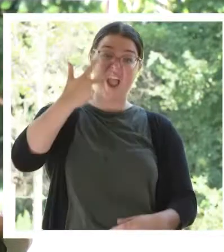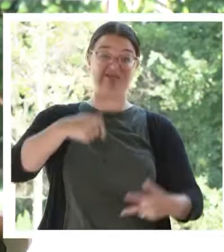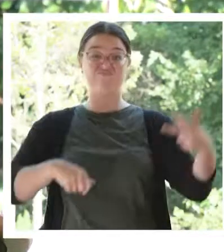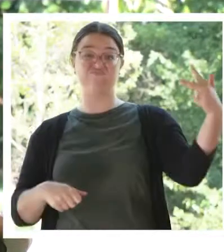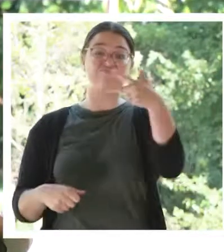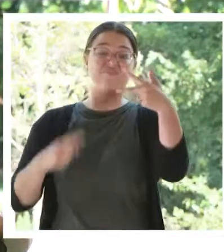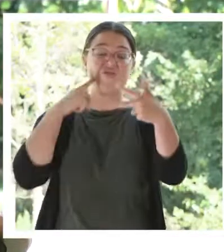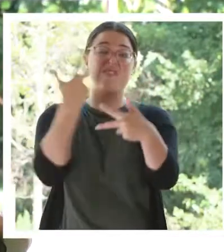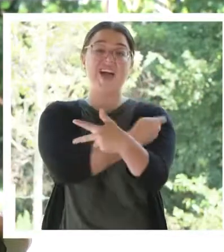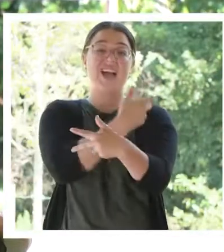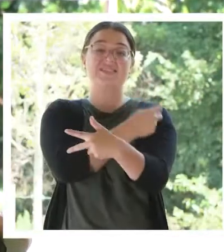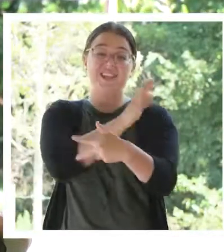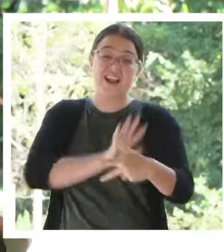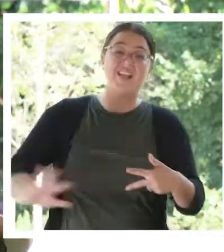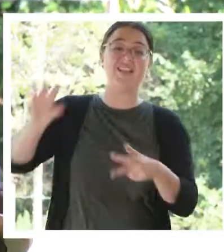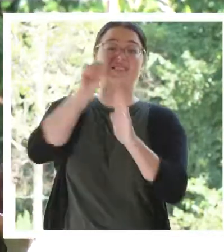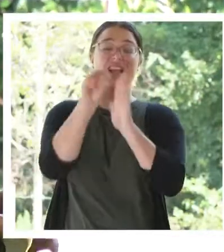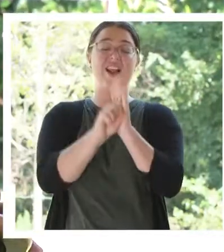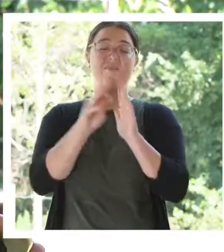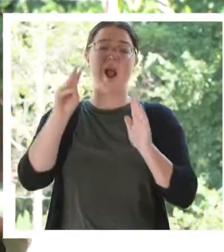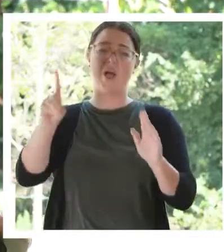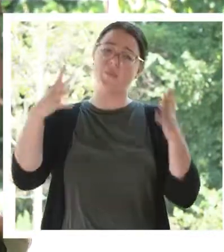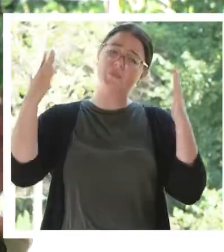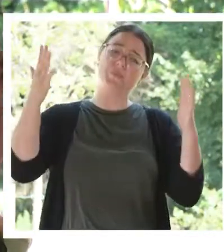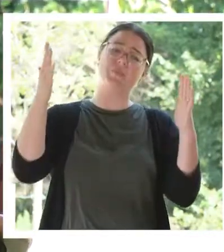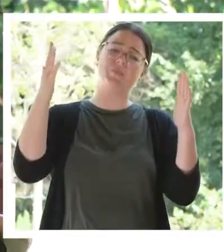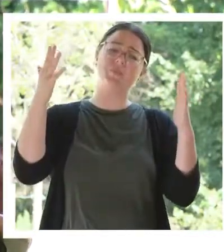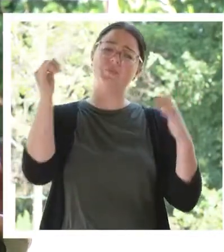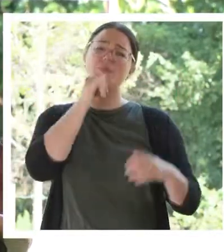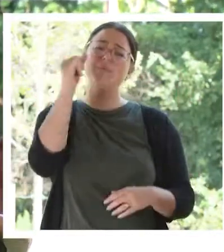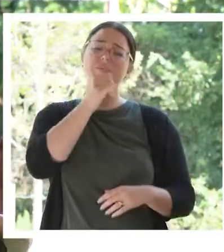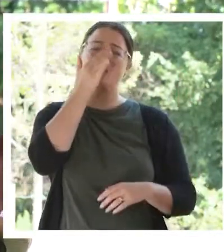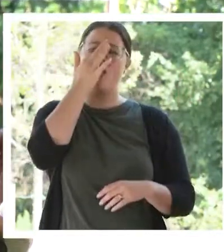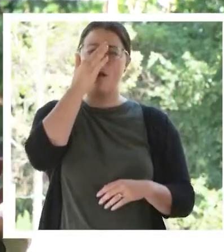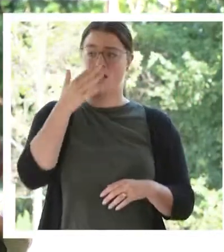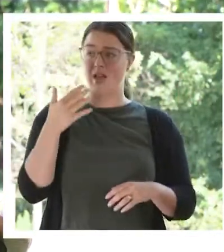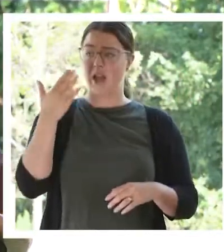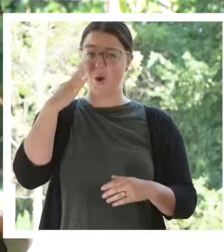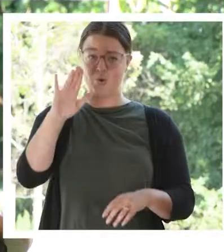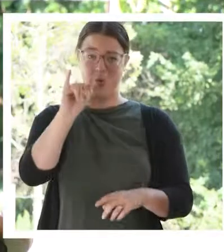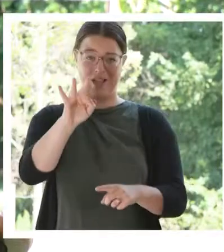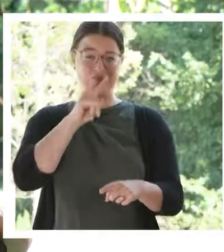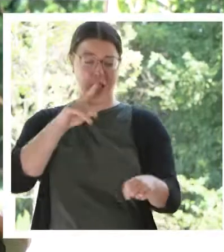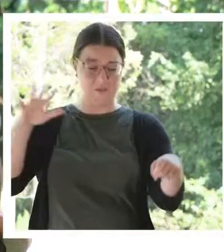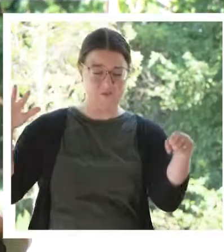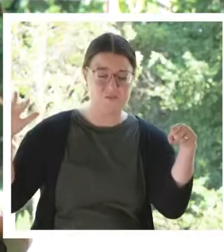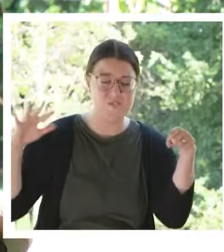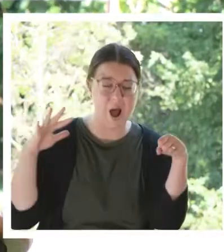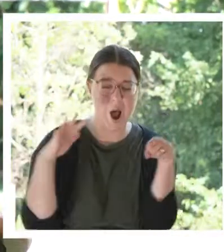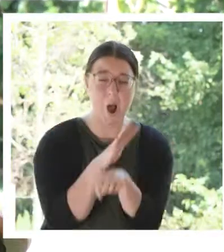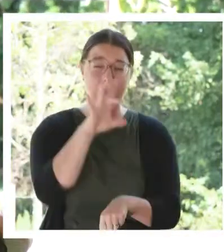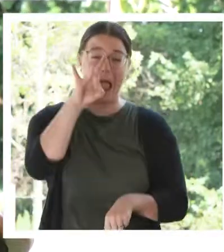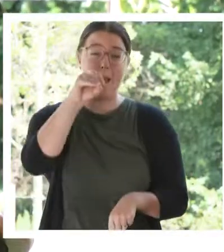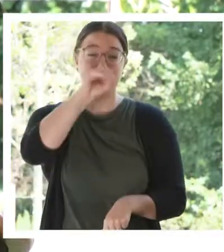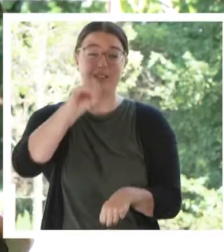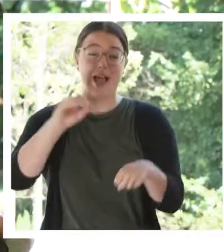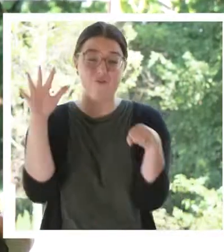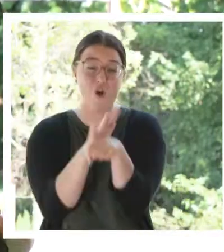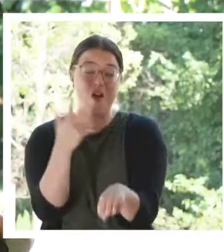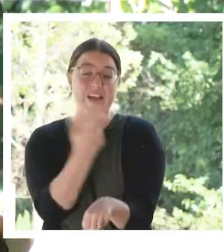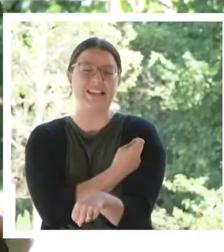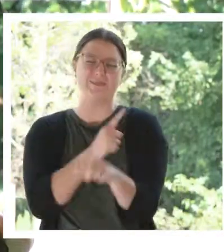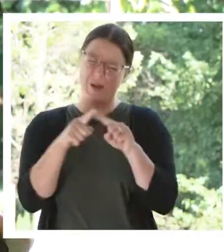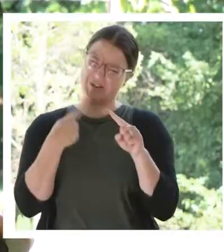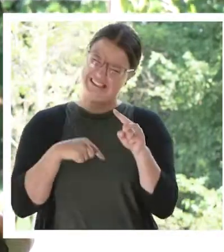that. I don't know if we're quite at a complete 80% yet, but you know, we're continuing to climb, Sean. We're almost